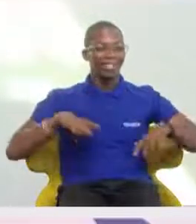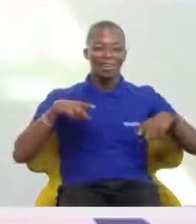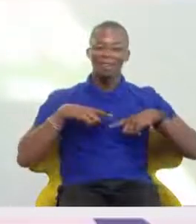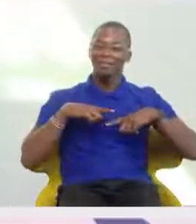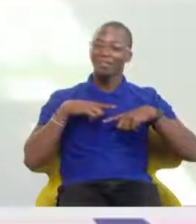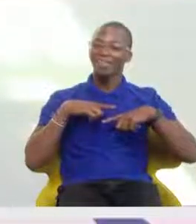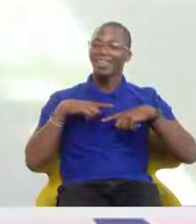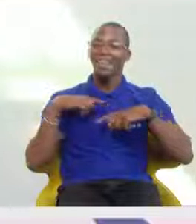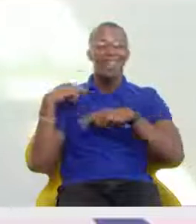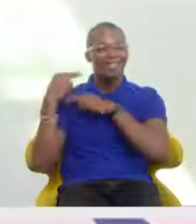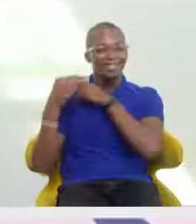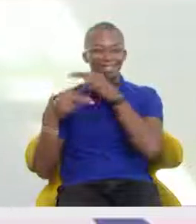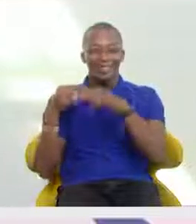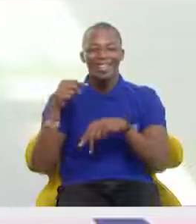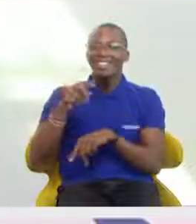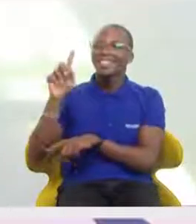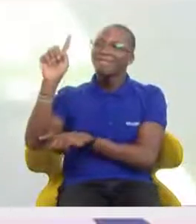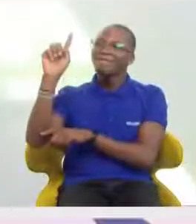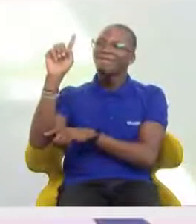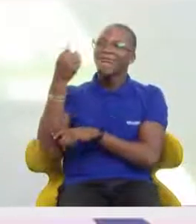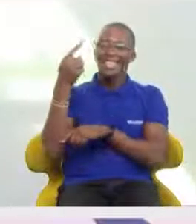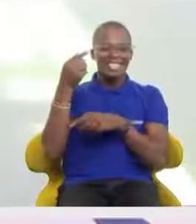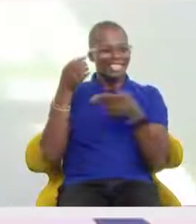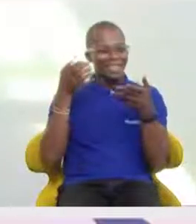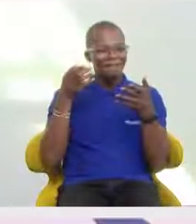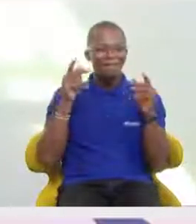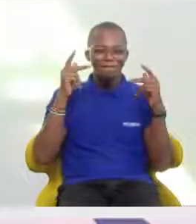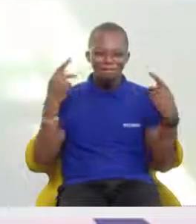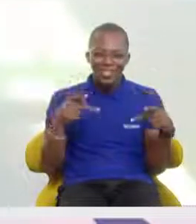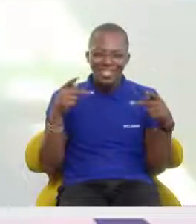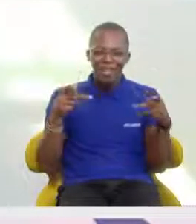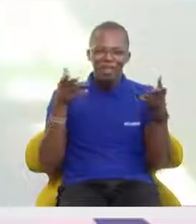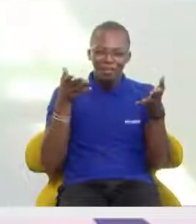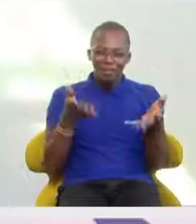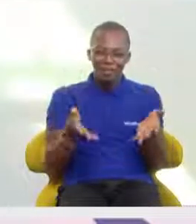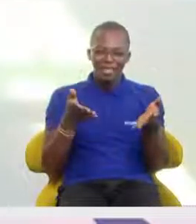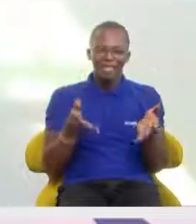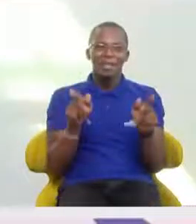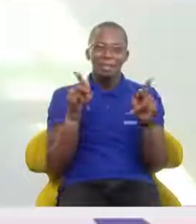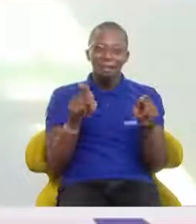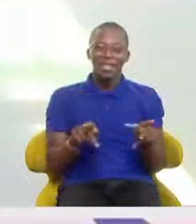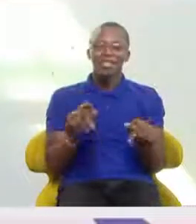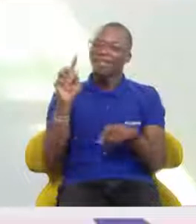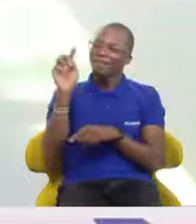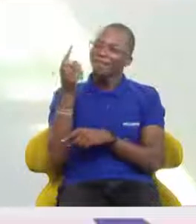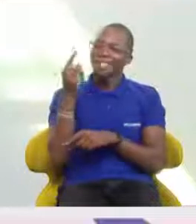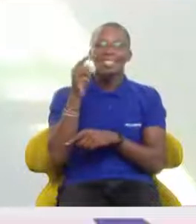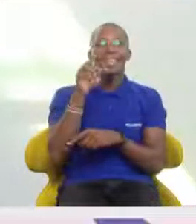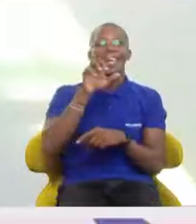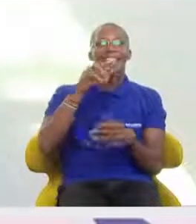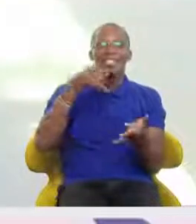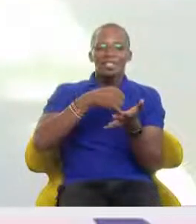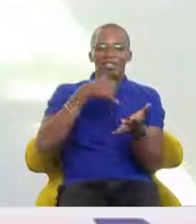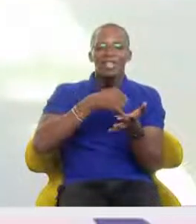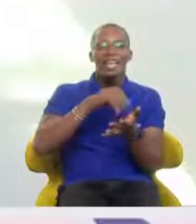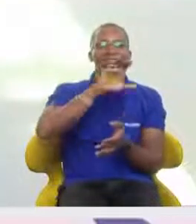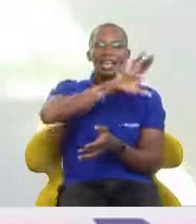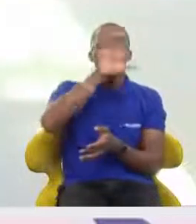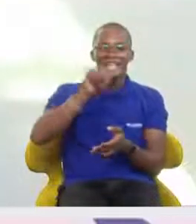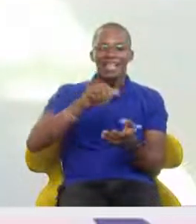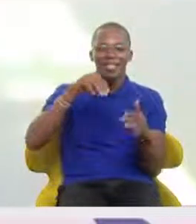We organized the first Inclusive Africa conference in 2020. A lot of people have memories of the 2020 conference and what